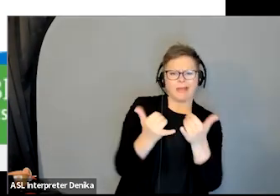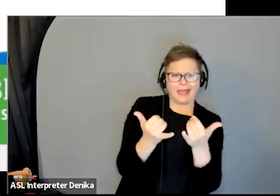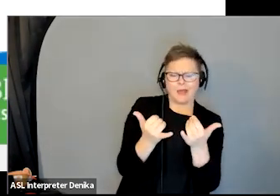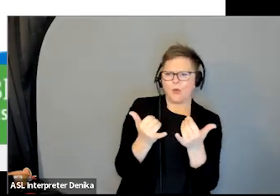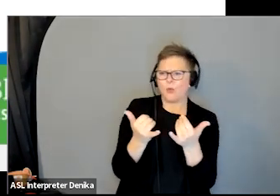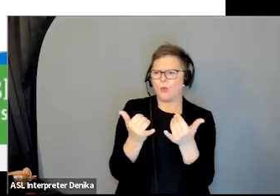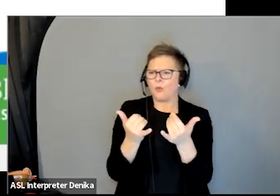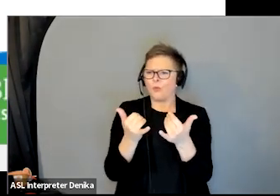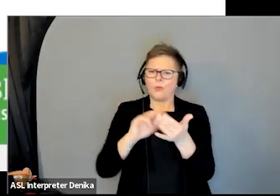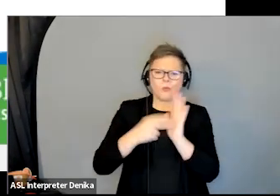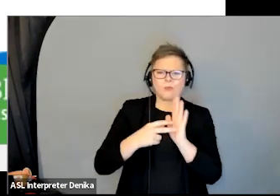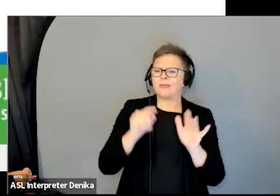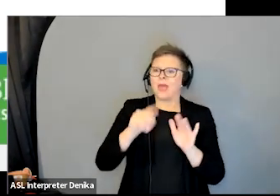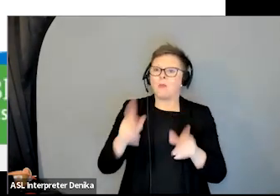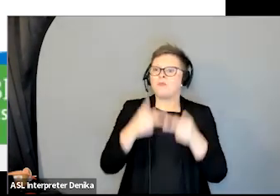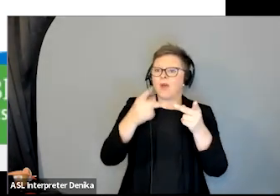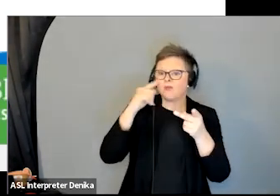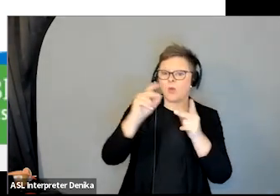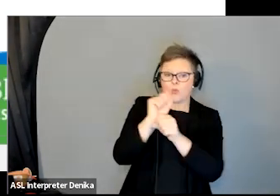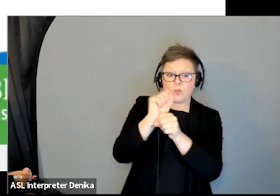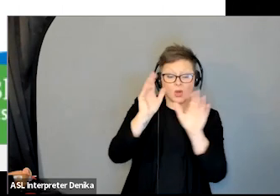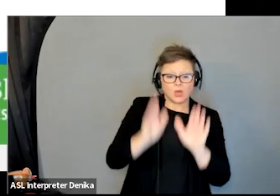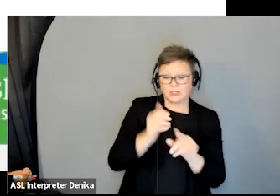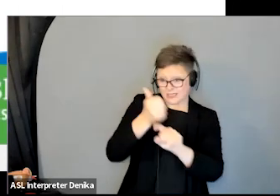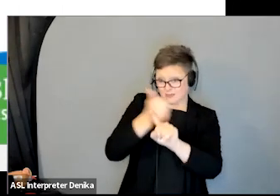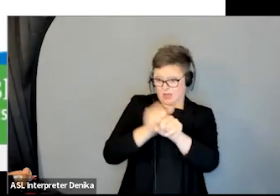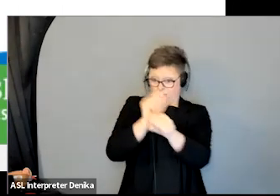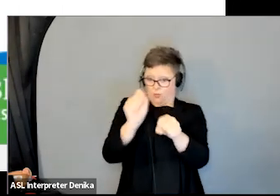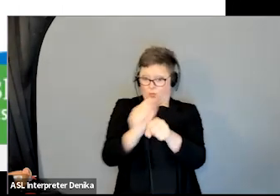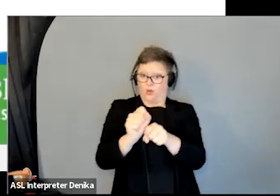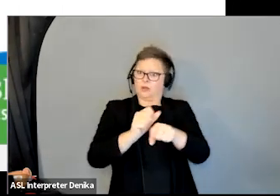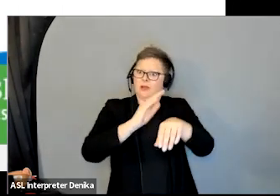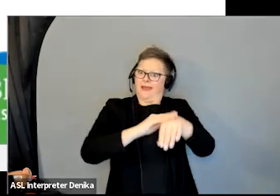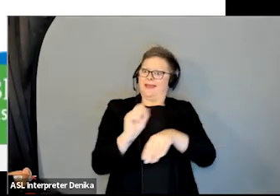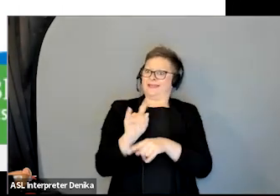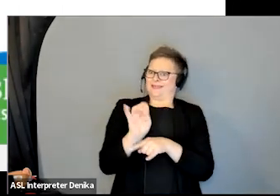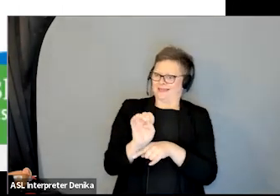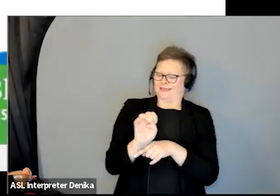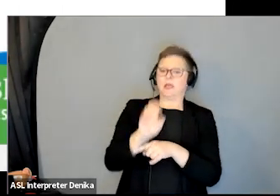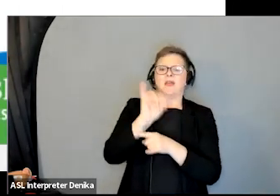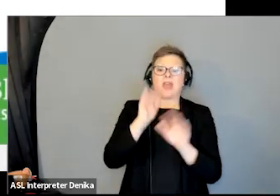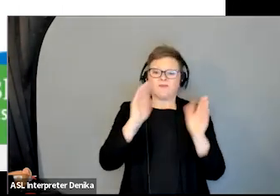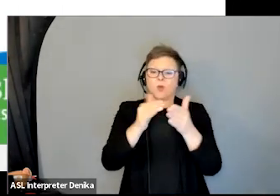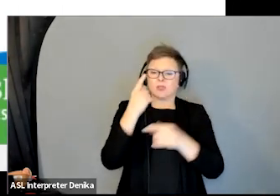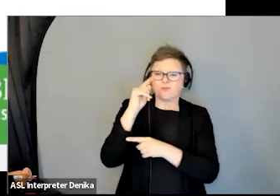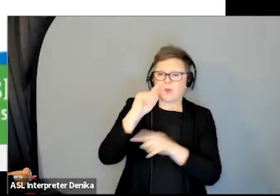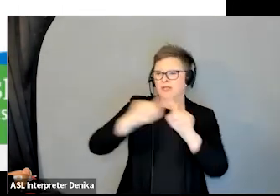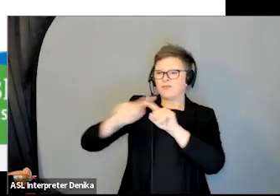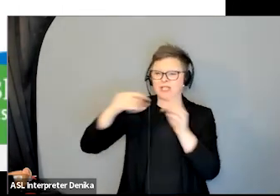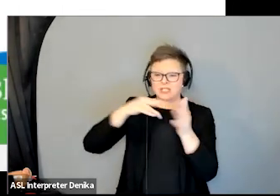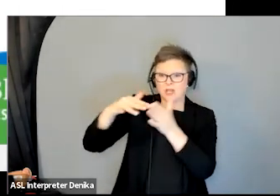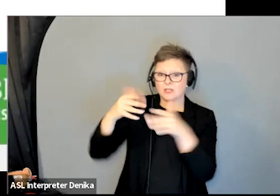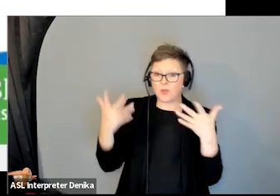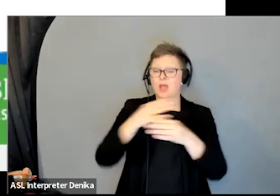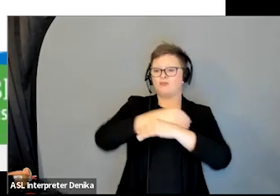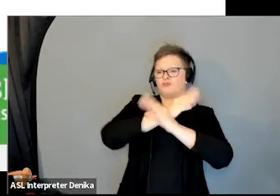accommodations that were provided for workers who were working on-site. Nonetheless, the main focus, I would say, for many of these studies was remote work, and